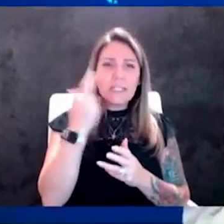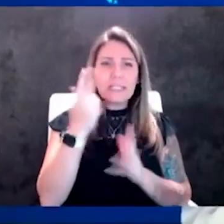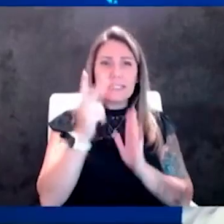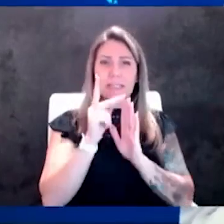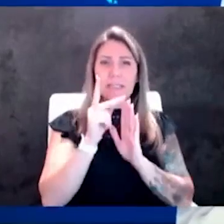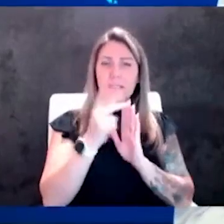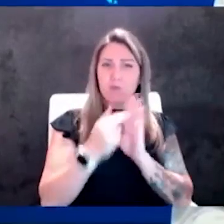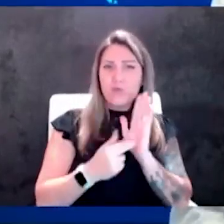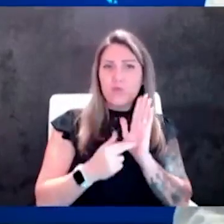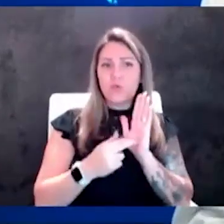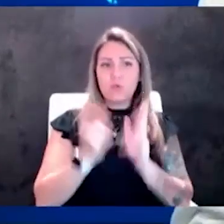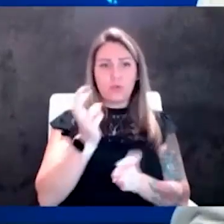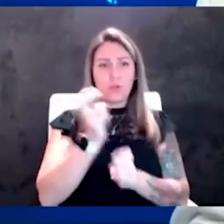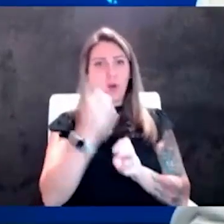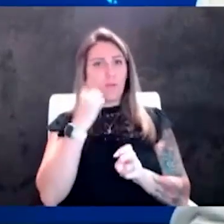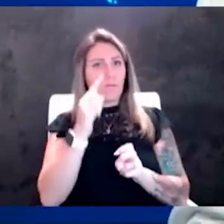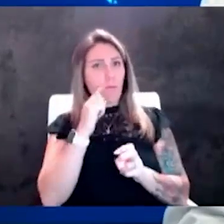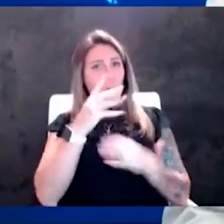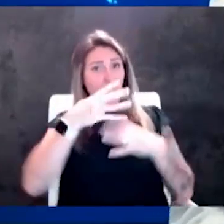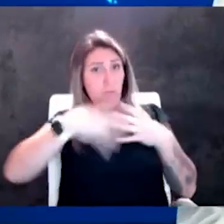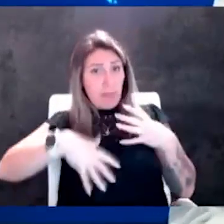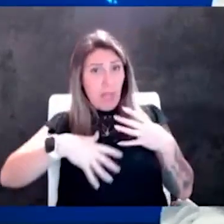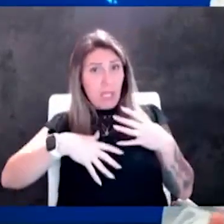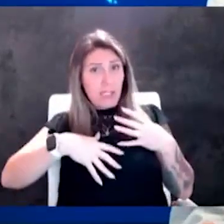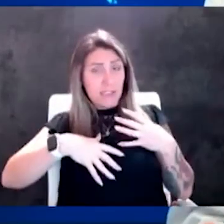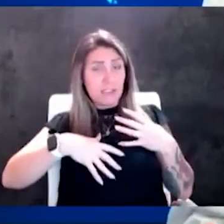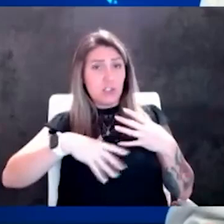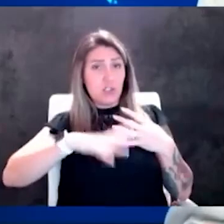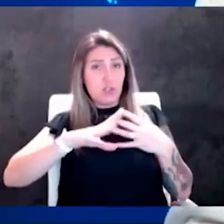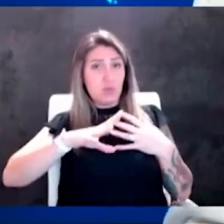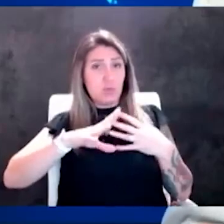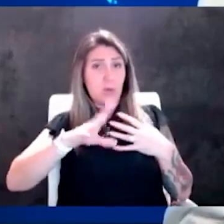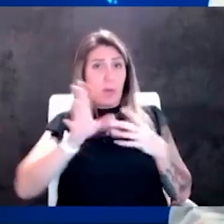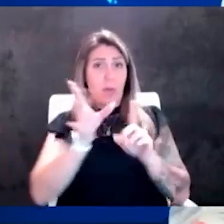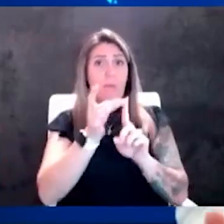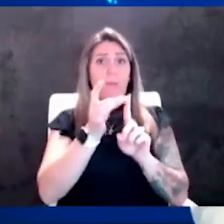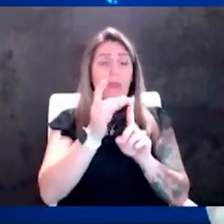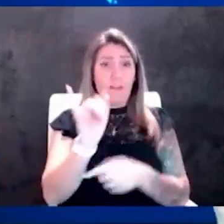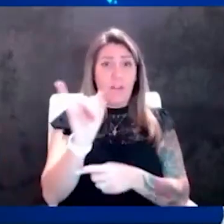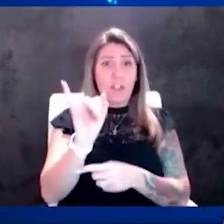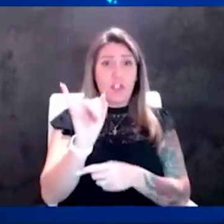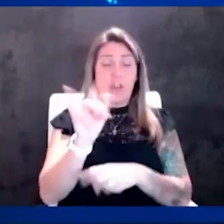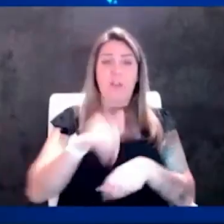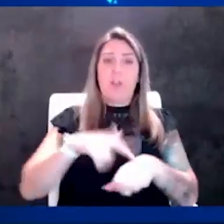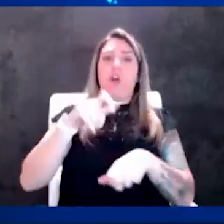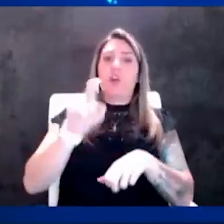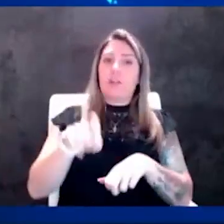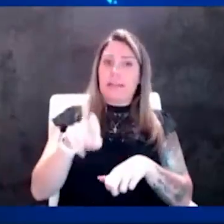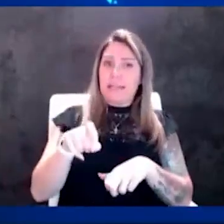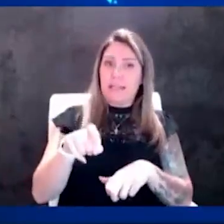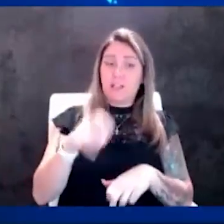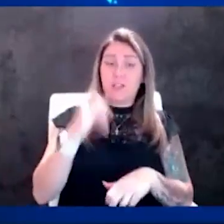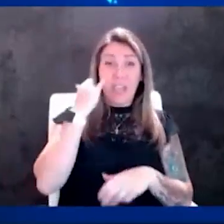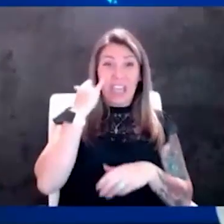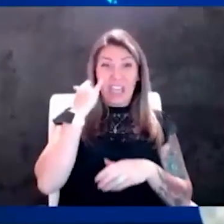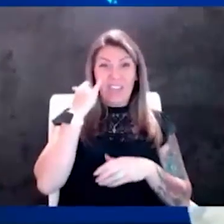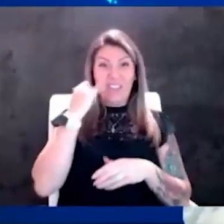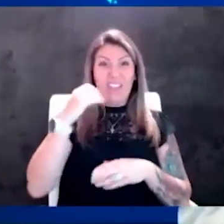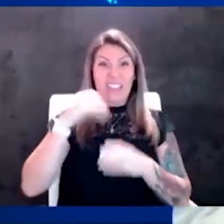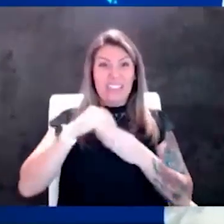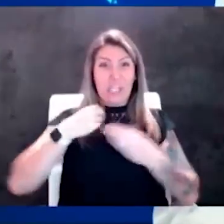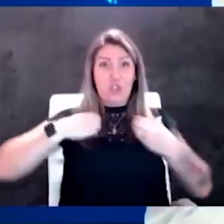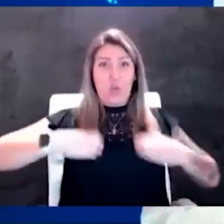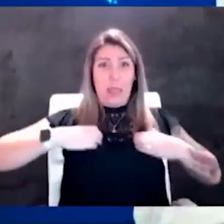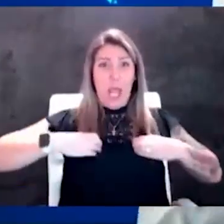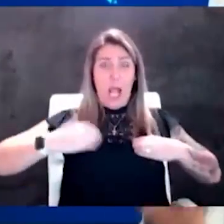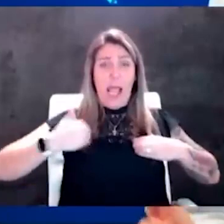is for blood to get to an infection, the longer you need the antibiotic. So if you have an abscess inside your lung, we know